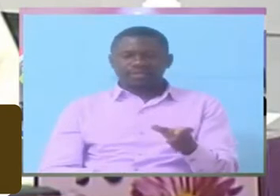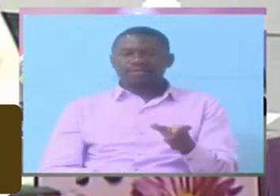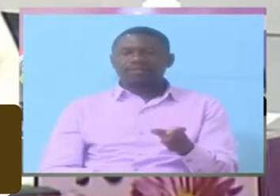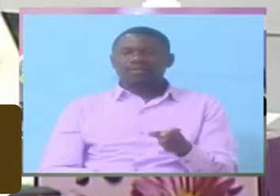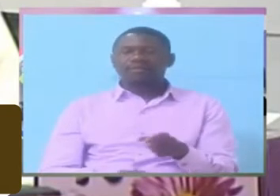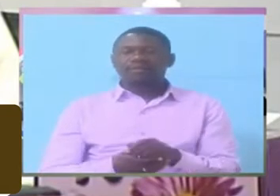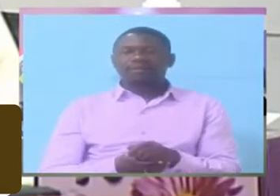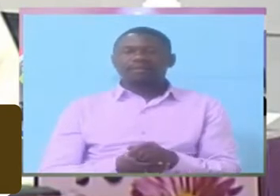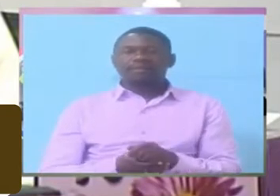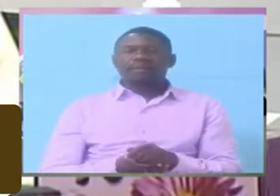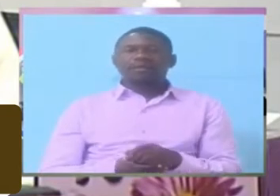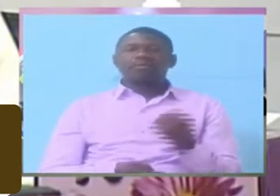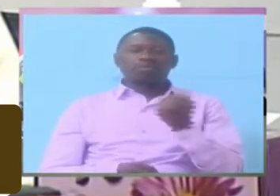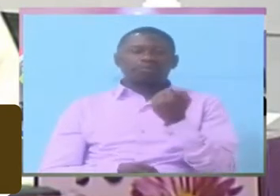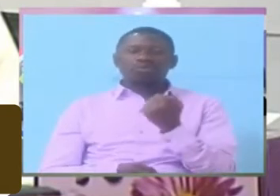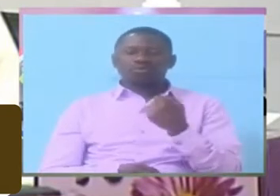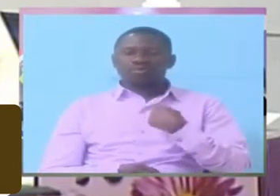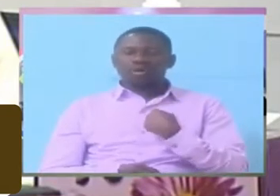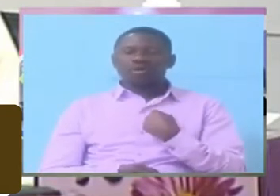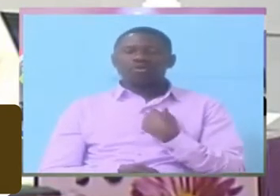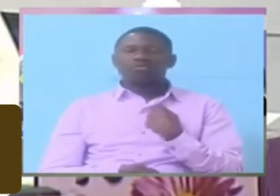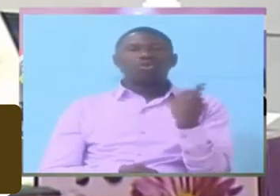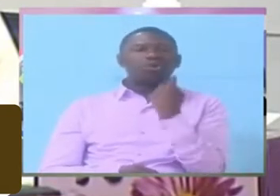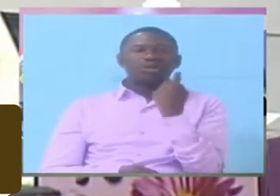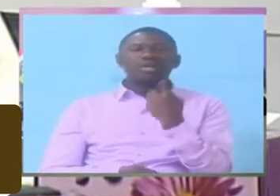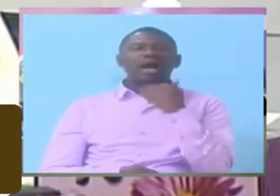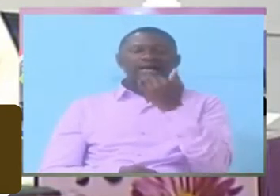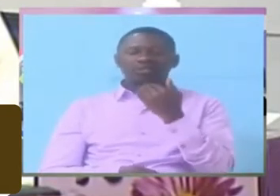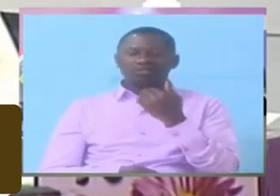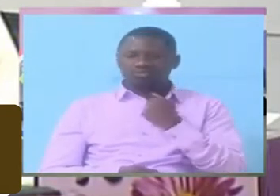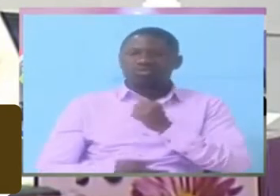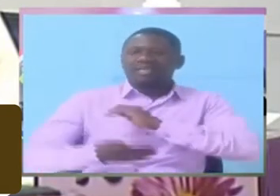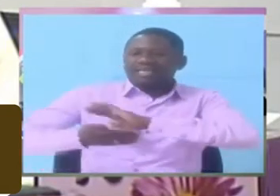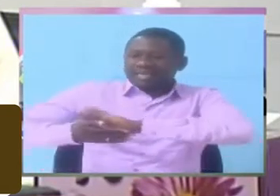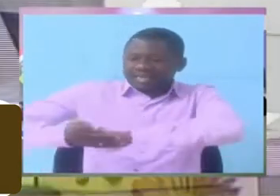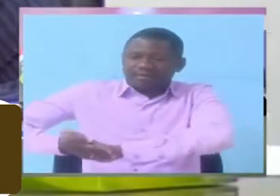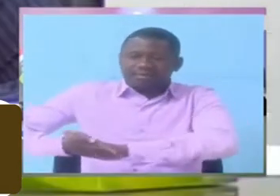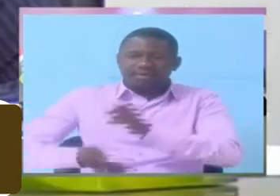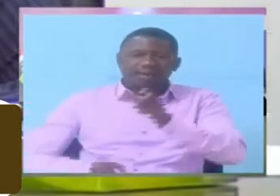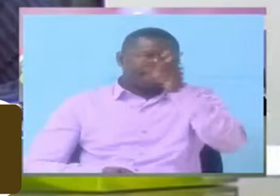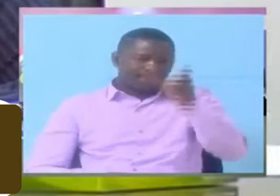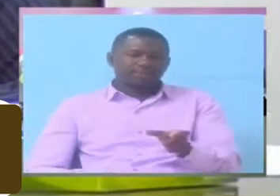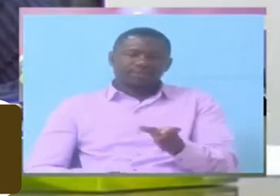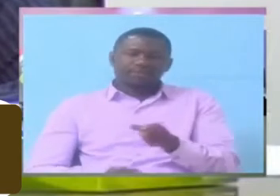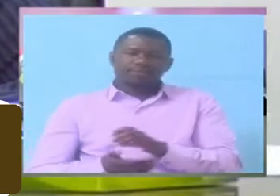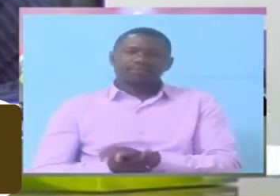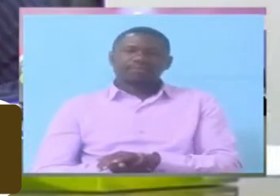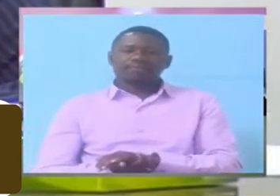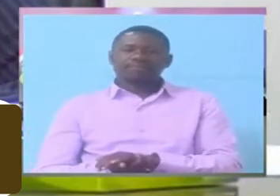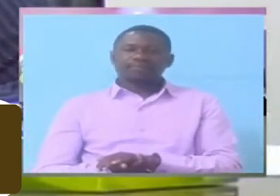Because I was only asked to take custody of her. Let's be gender